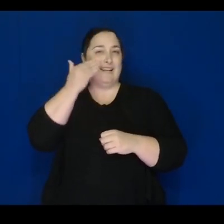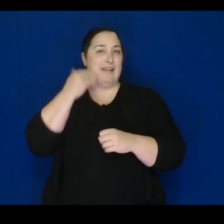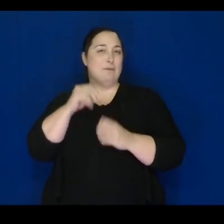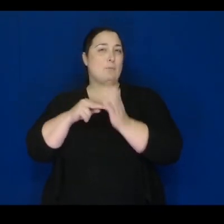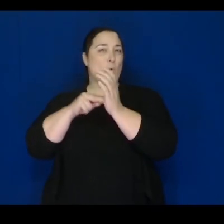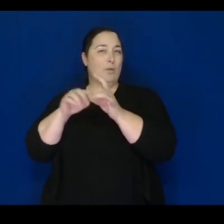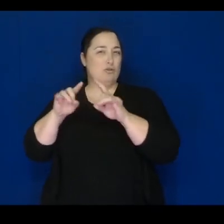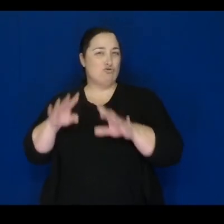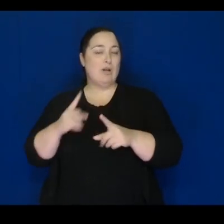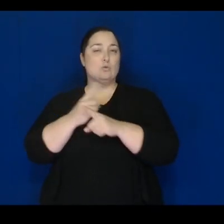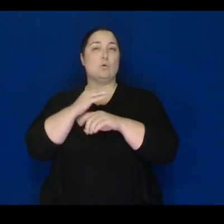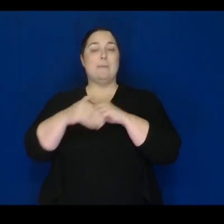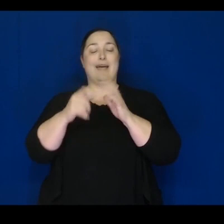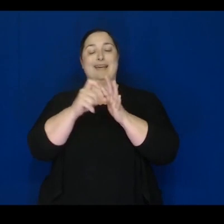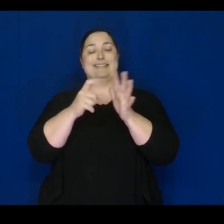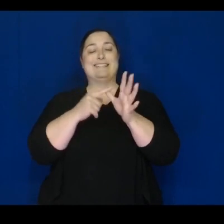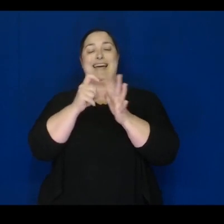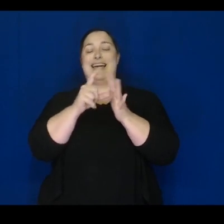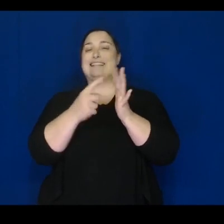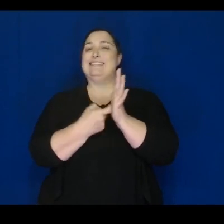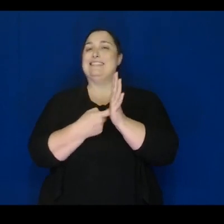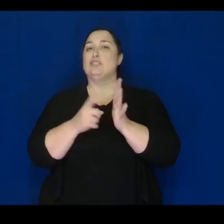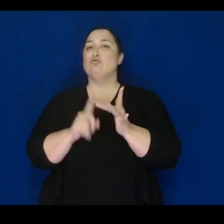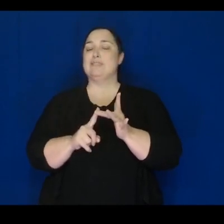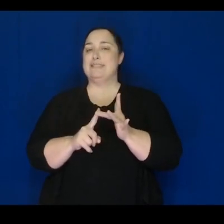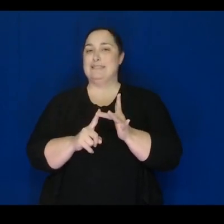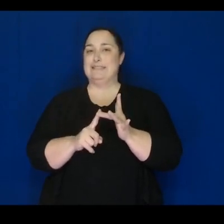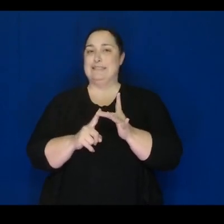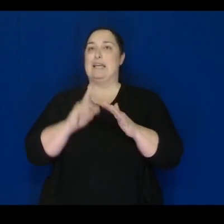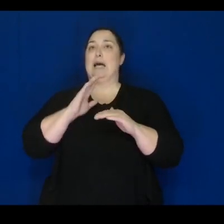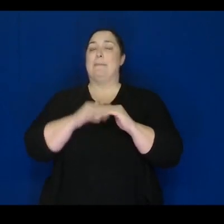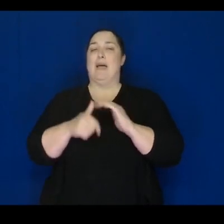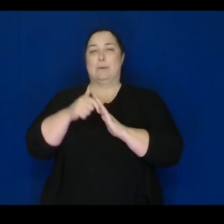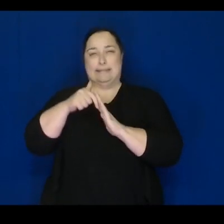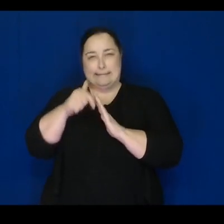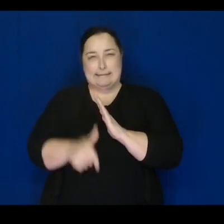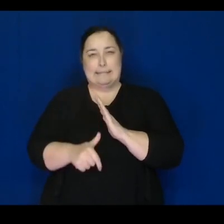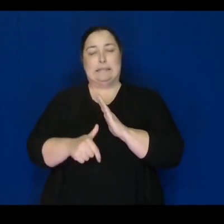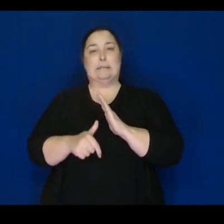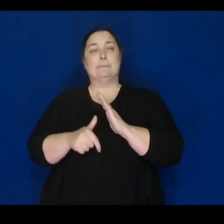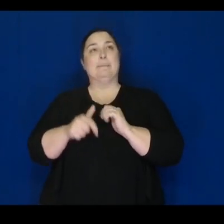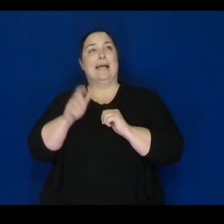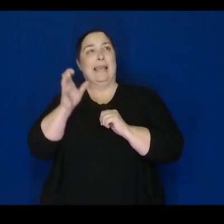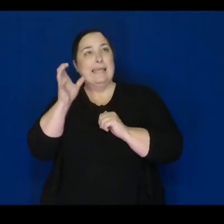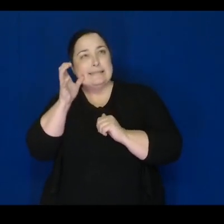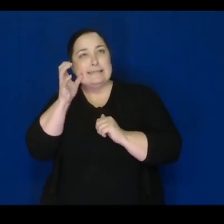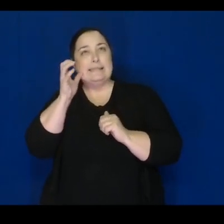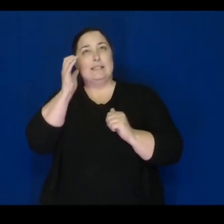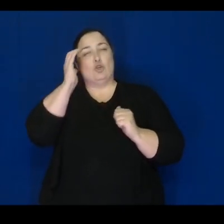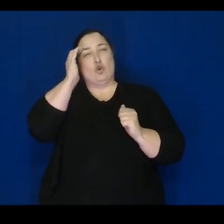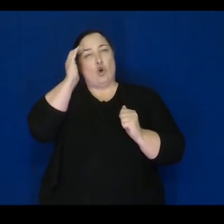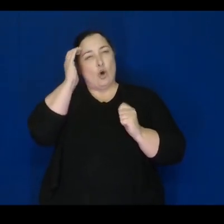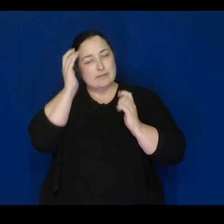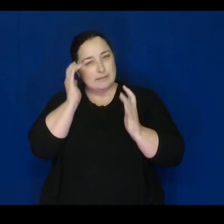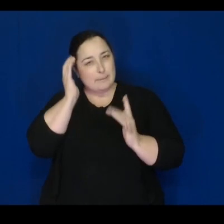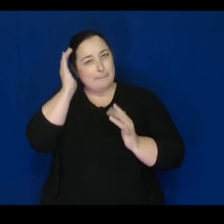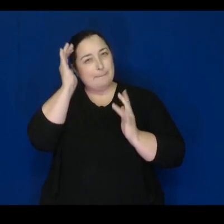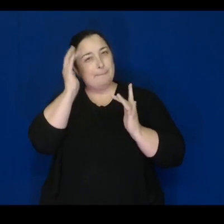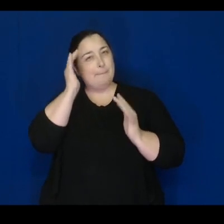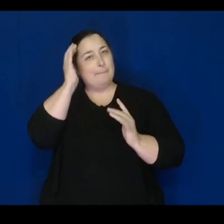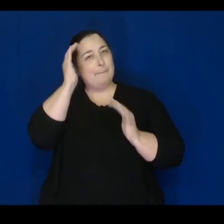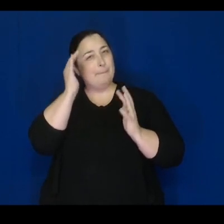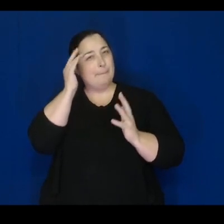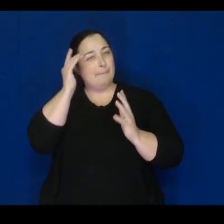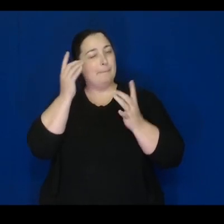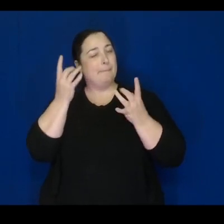talks about Dadiri. Which is really about deep listening and contemplation. And that's something that